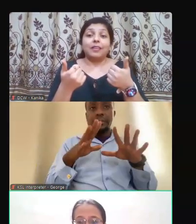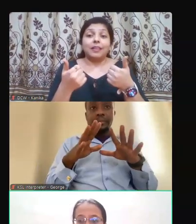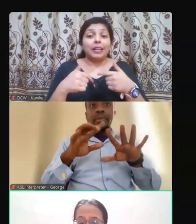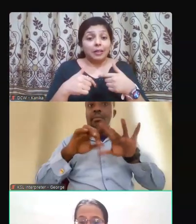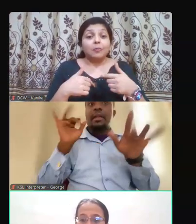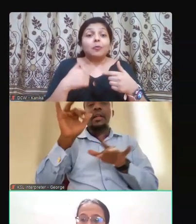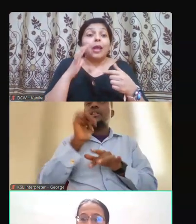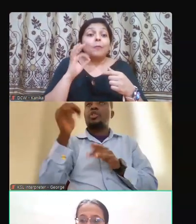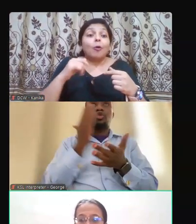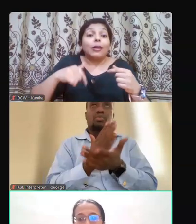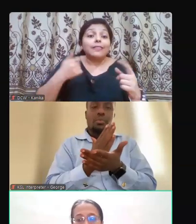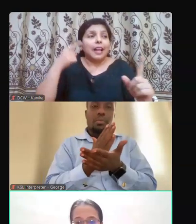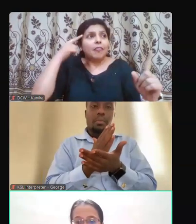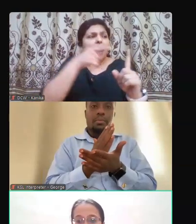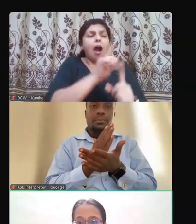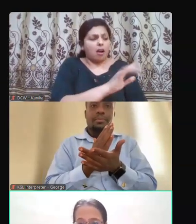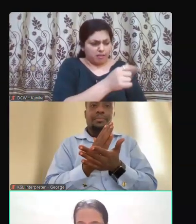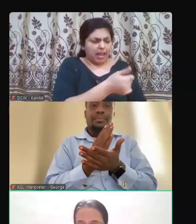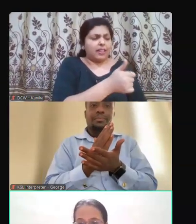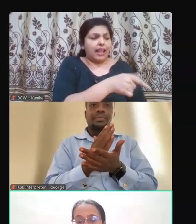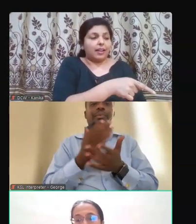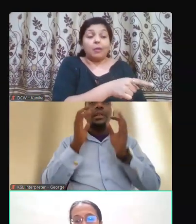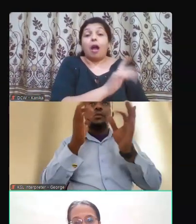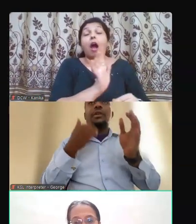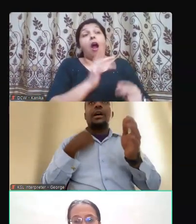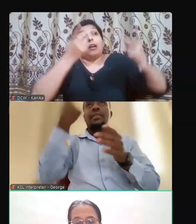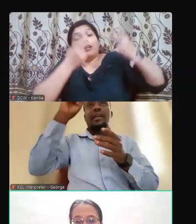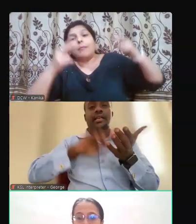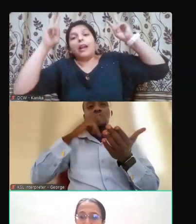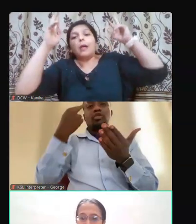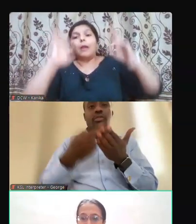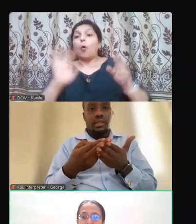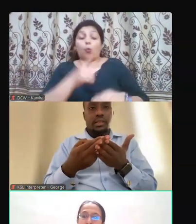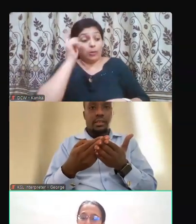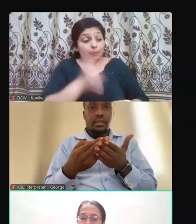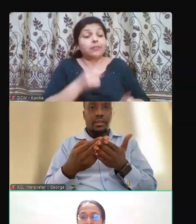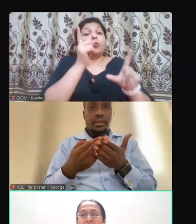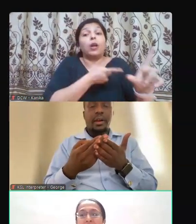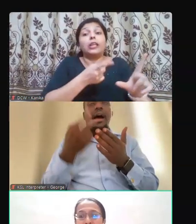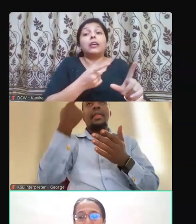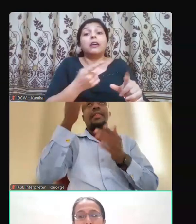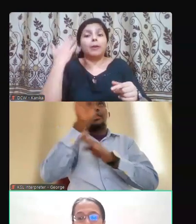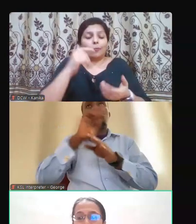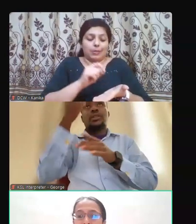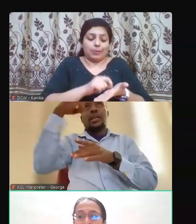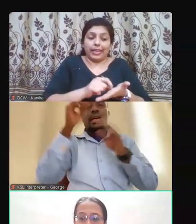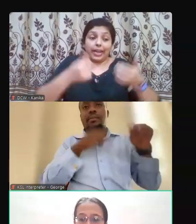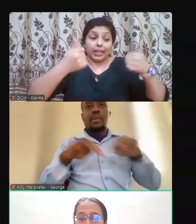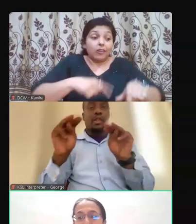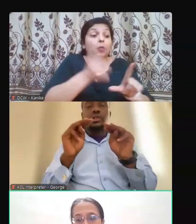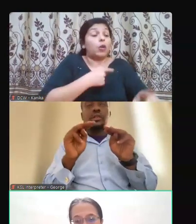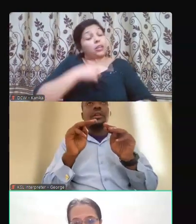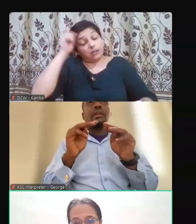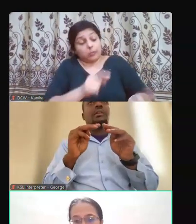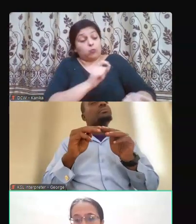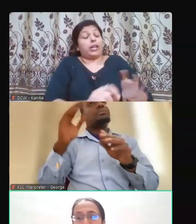not true. If we have the right resources in place, if we have used the right methods, definitely a deaf child will be at